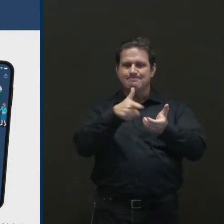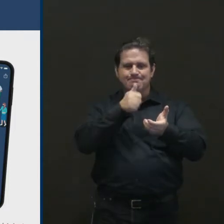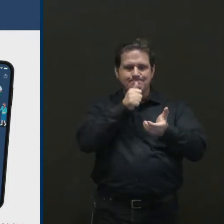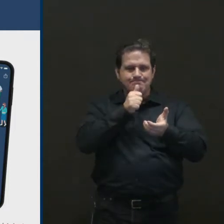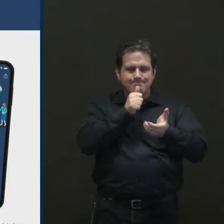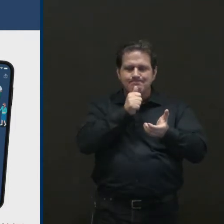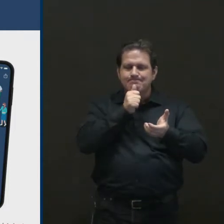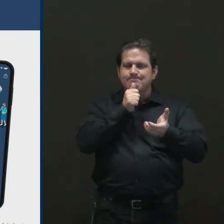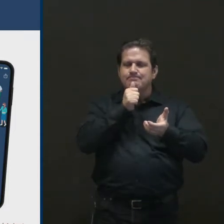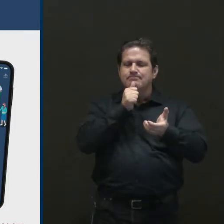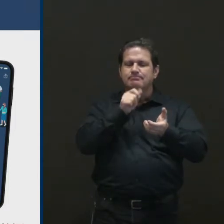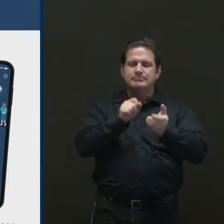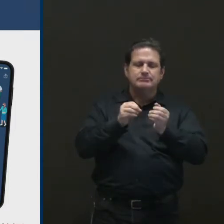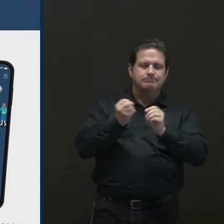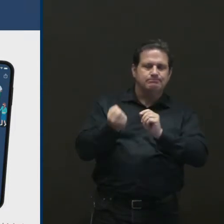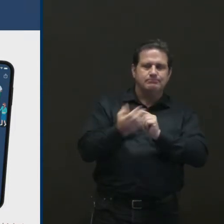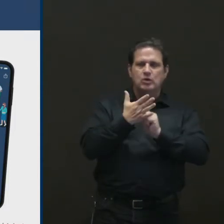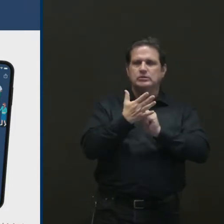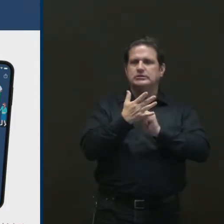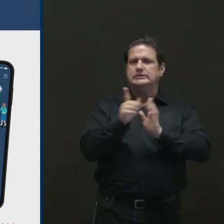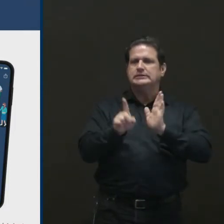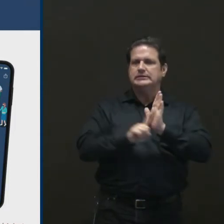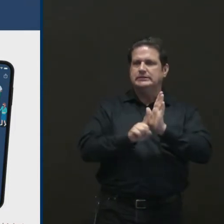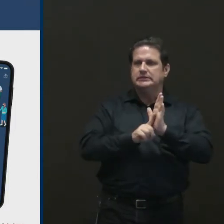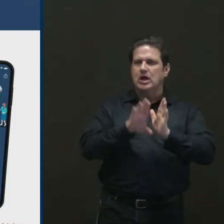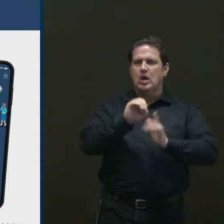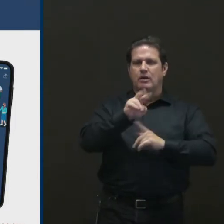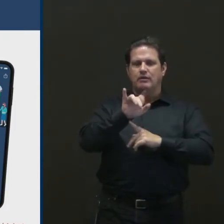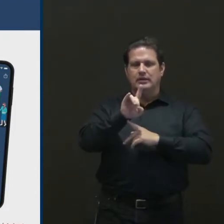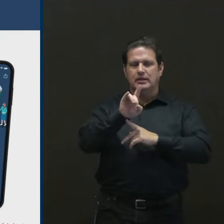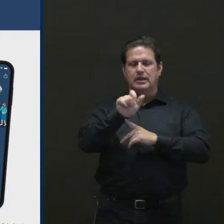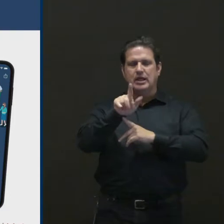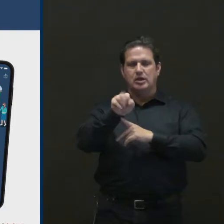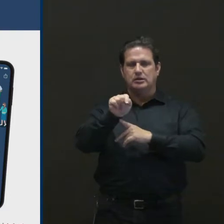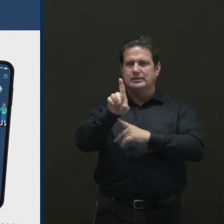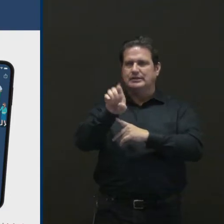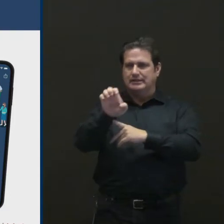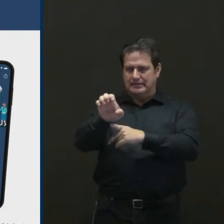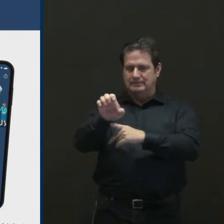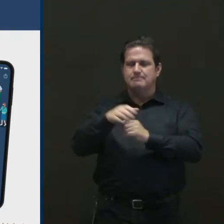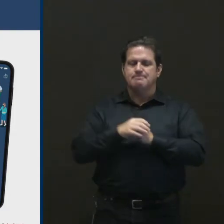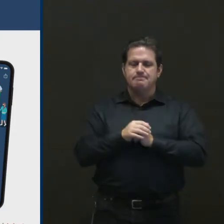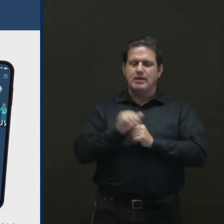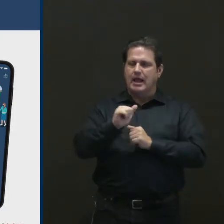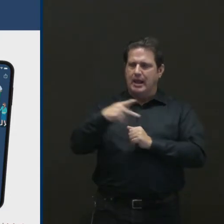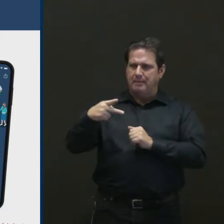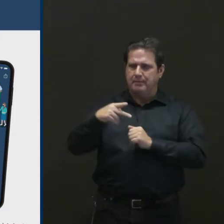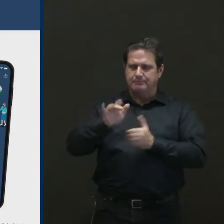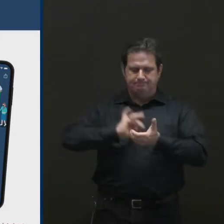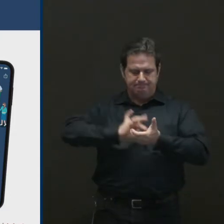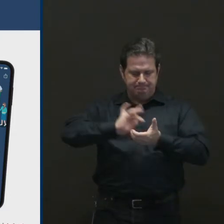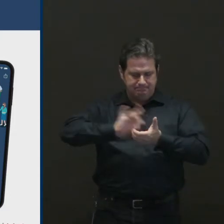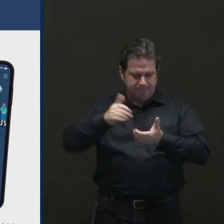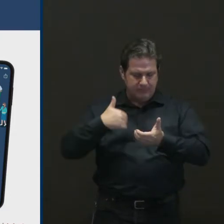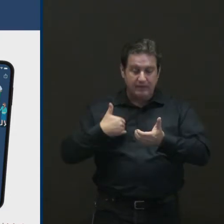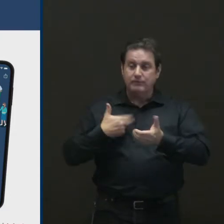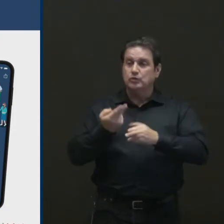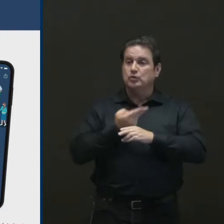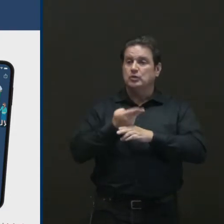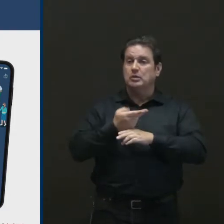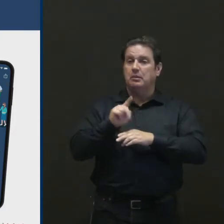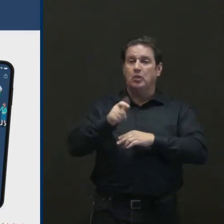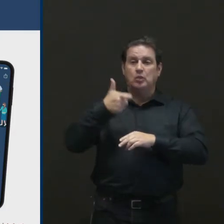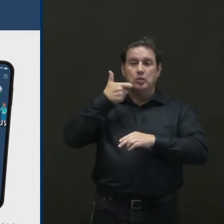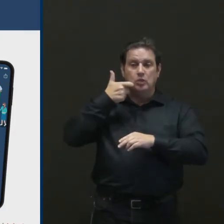exposure notification mobile app that's called COVID Alert DE. And COVID Alert DE is going to use